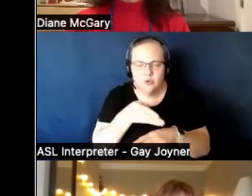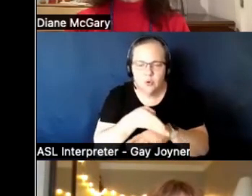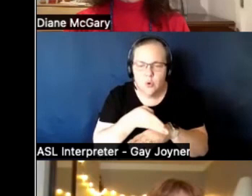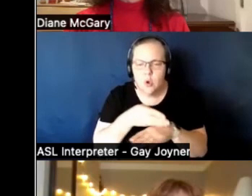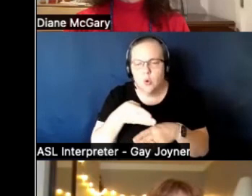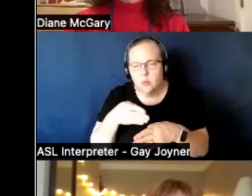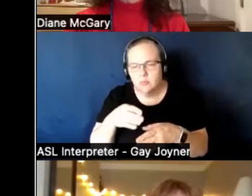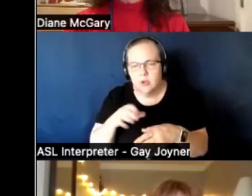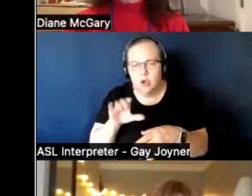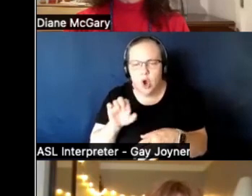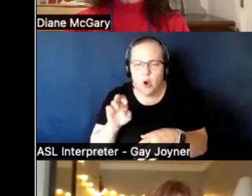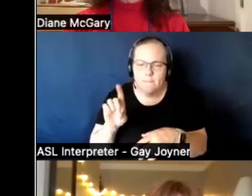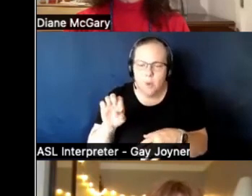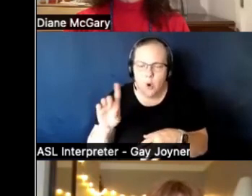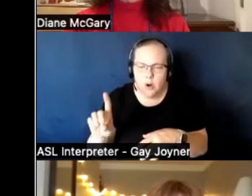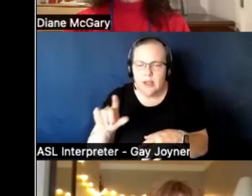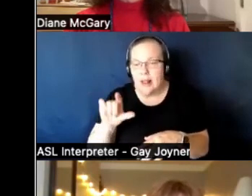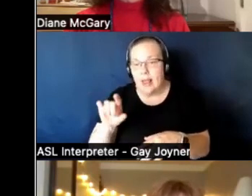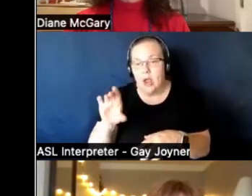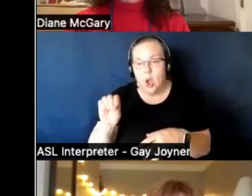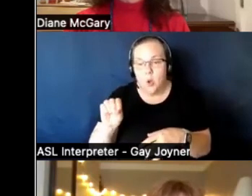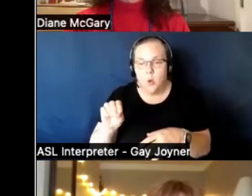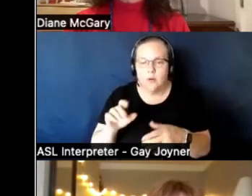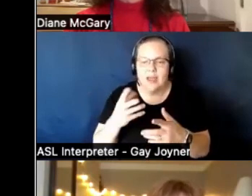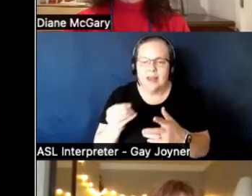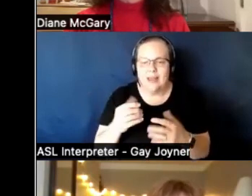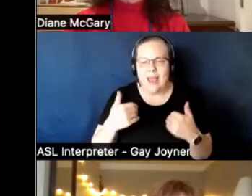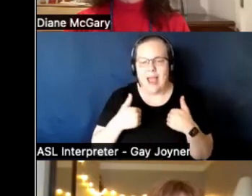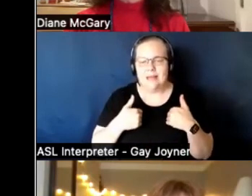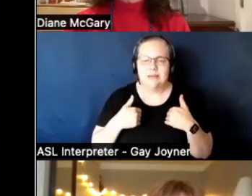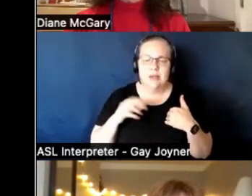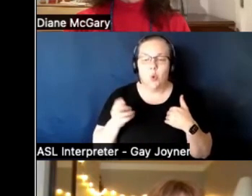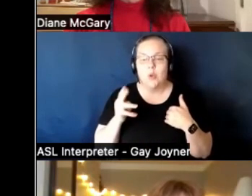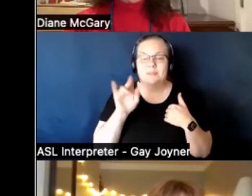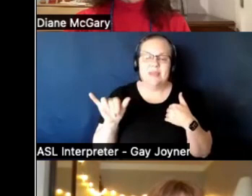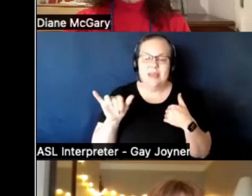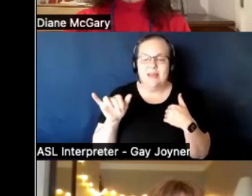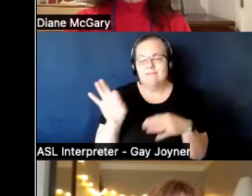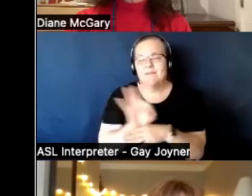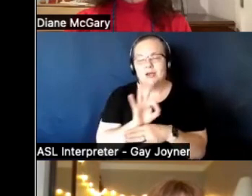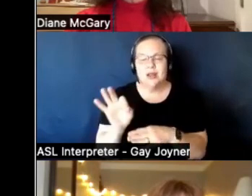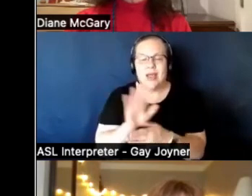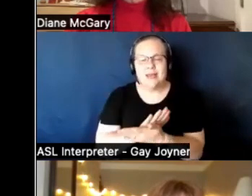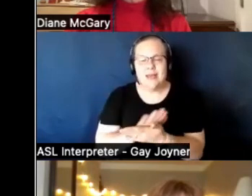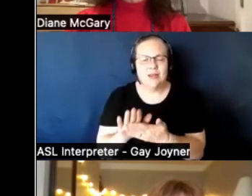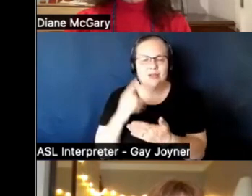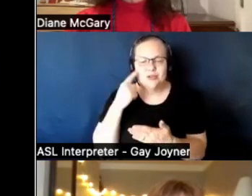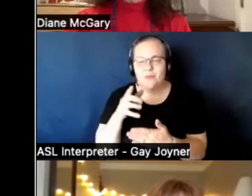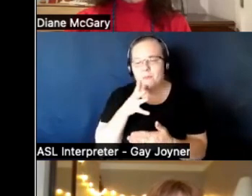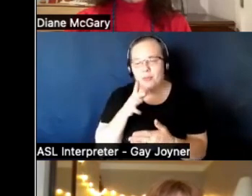age, he infuses his creations with whimsy, functionality, and kindness to Mother Earth. He loves